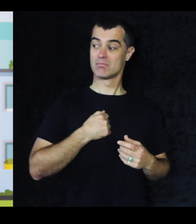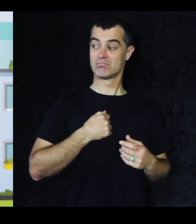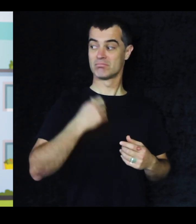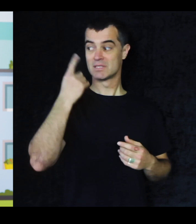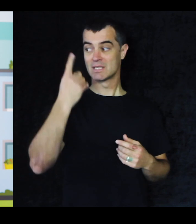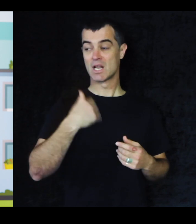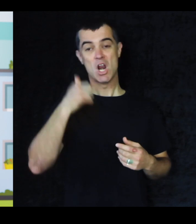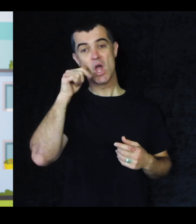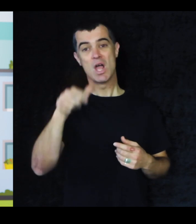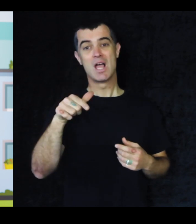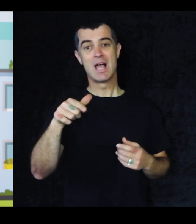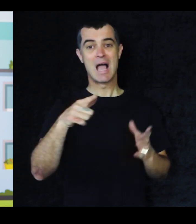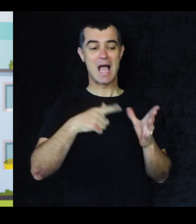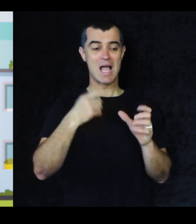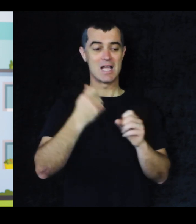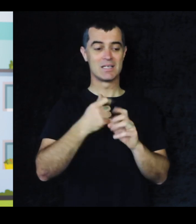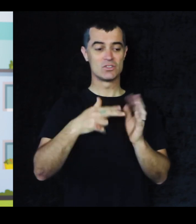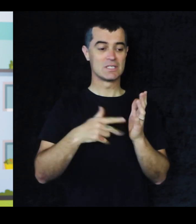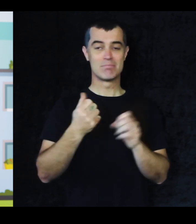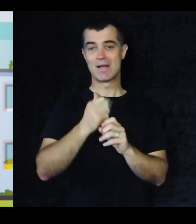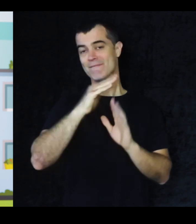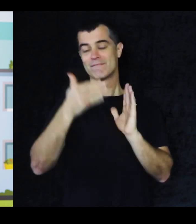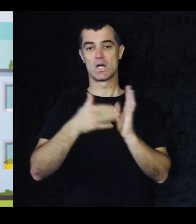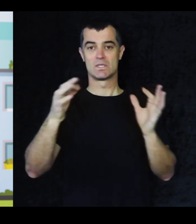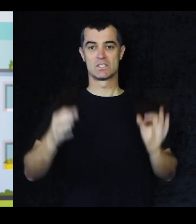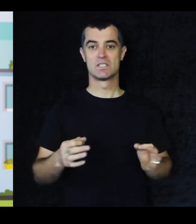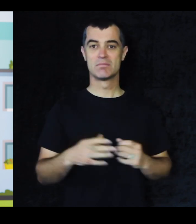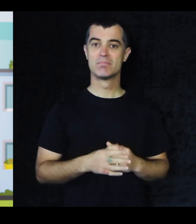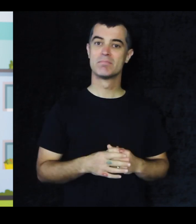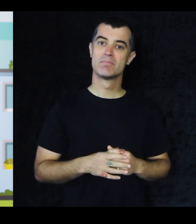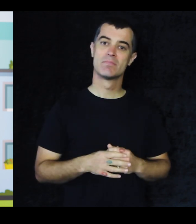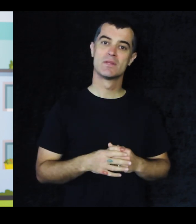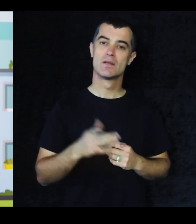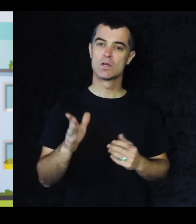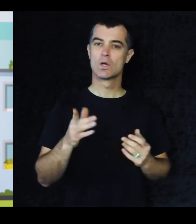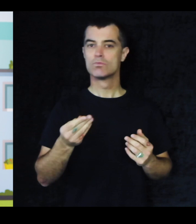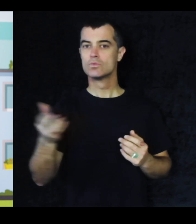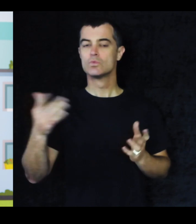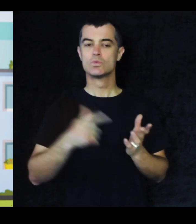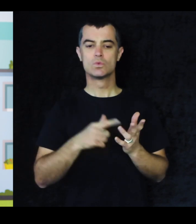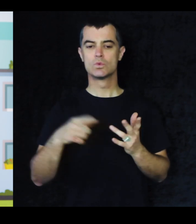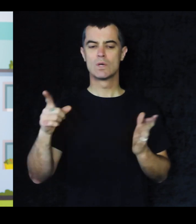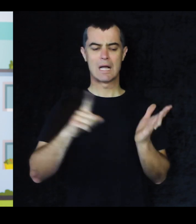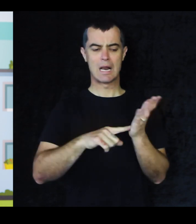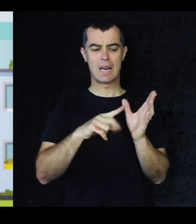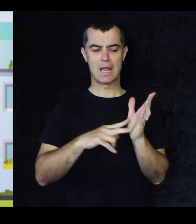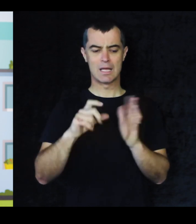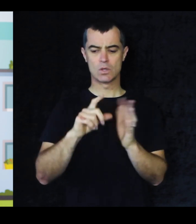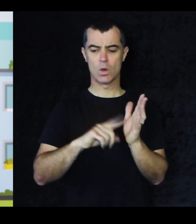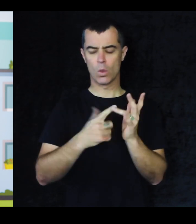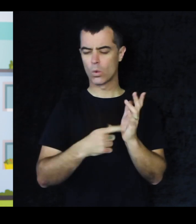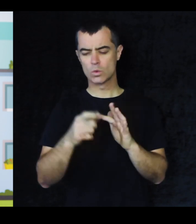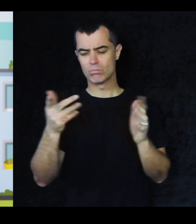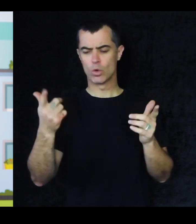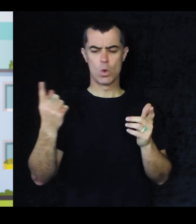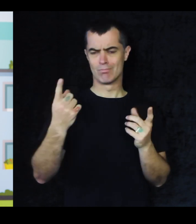From what I understand, I know the estate agent doesn't make the final decision. That goes to the landlord